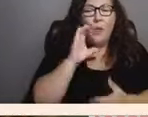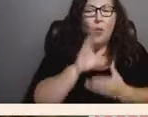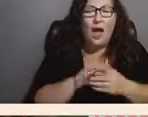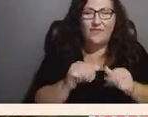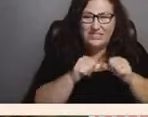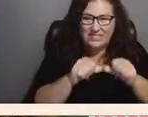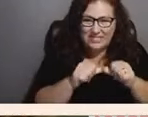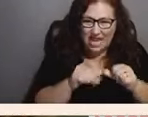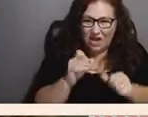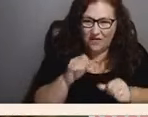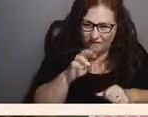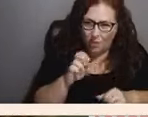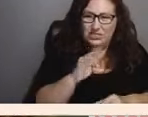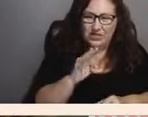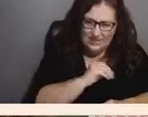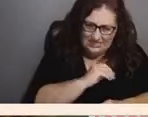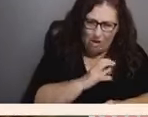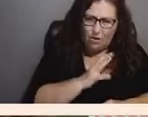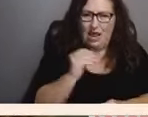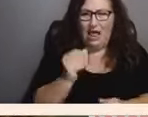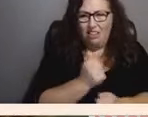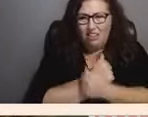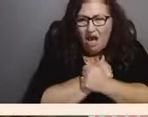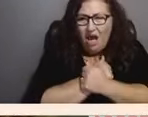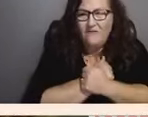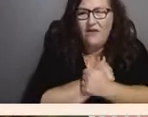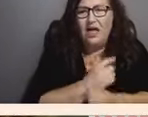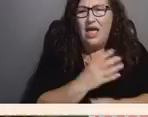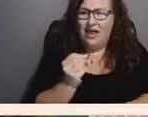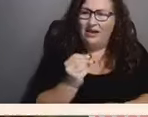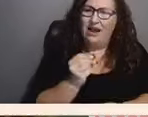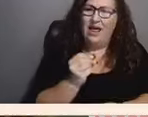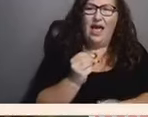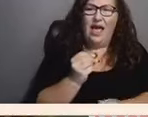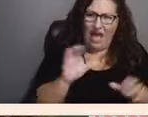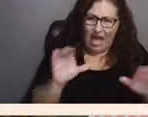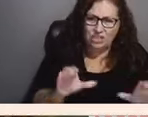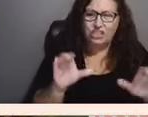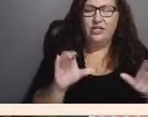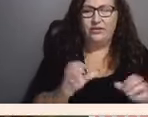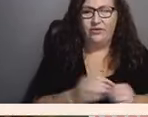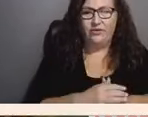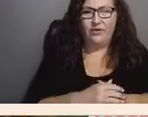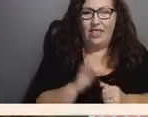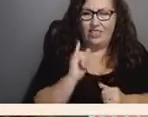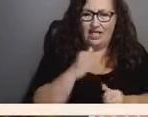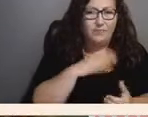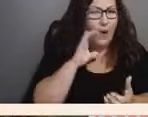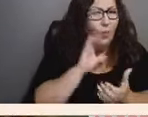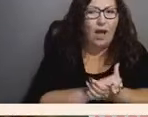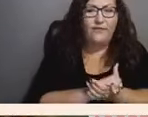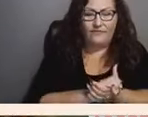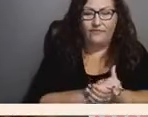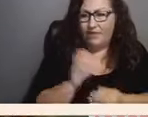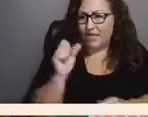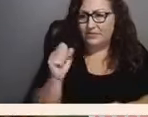of integrity and love and action. That's my wife. Yeah.